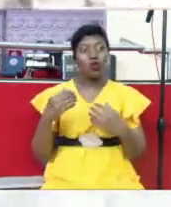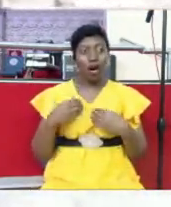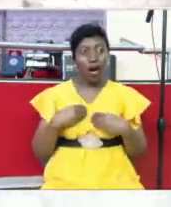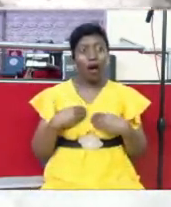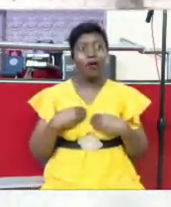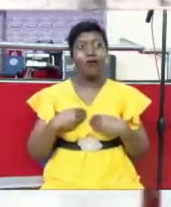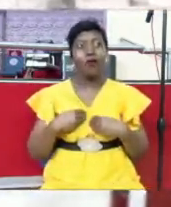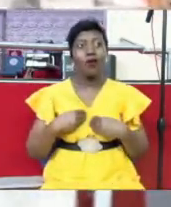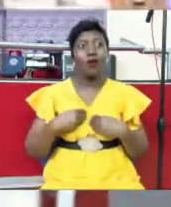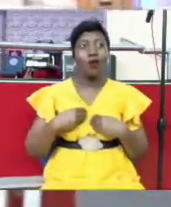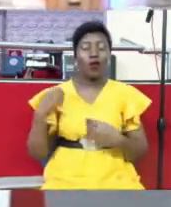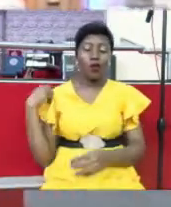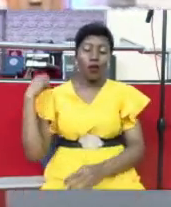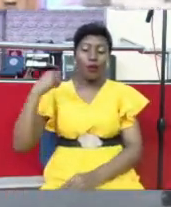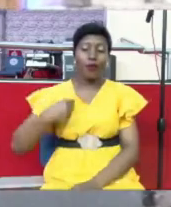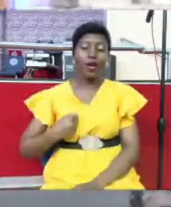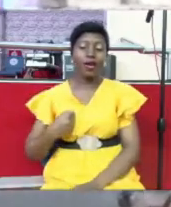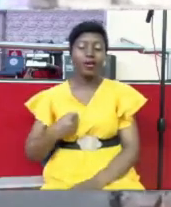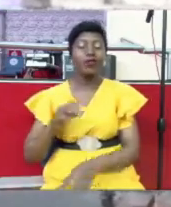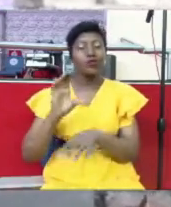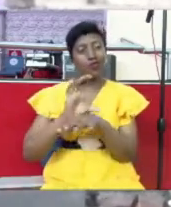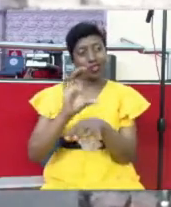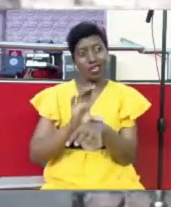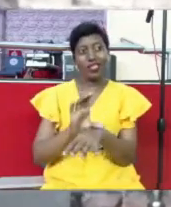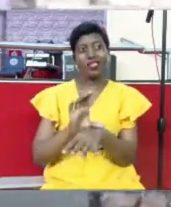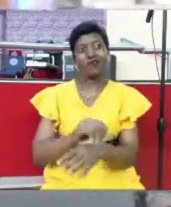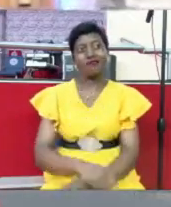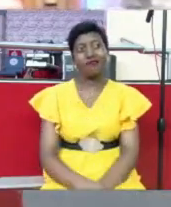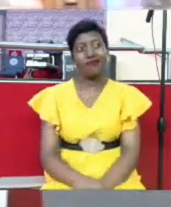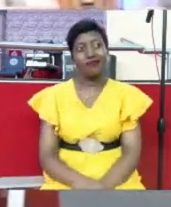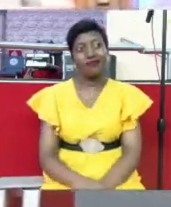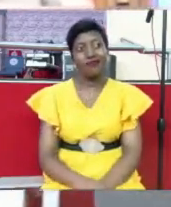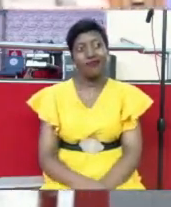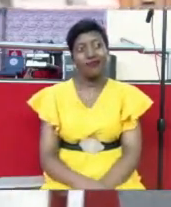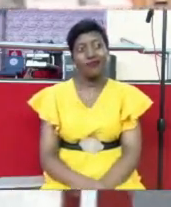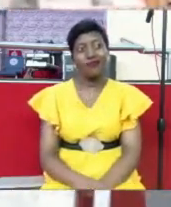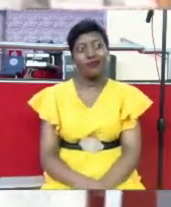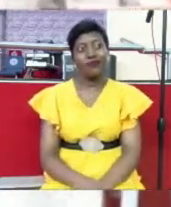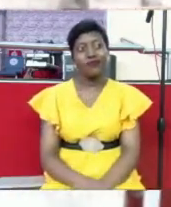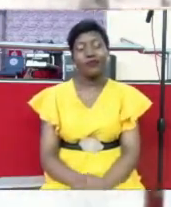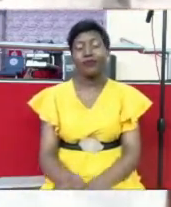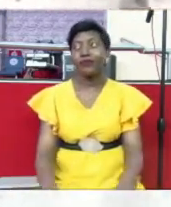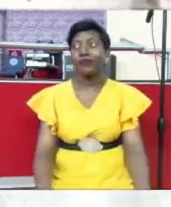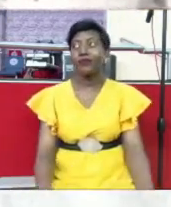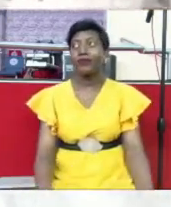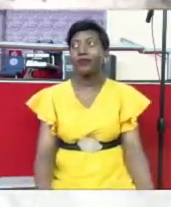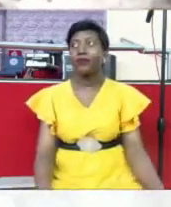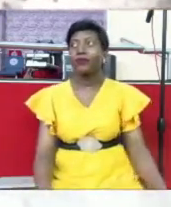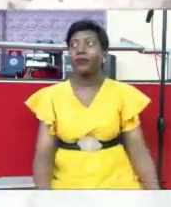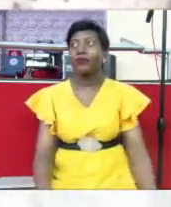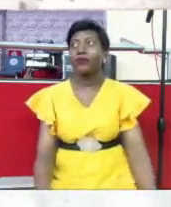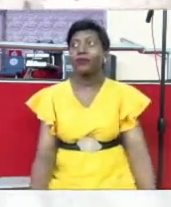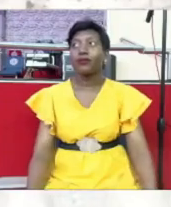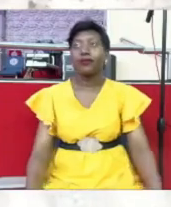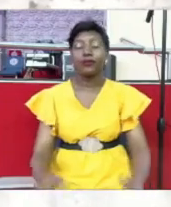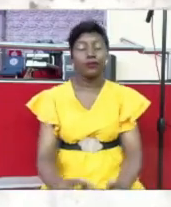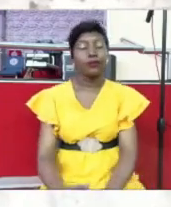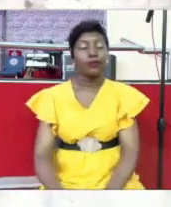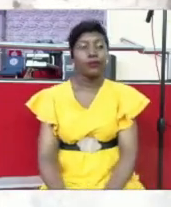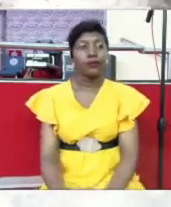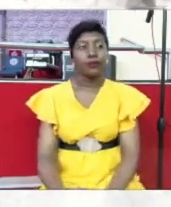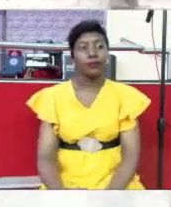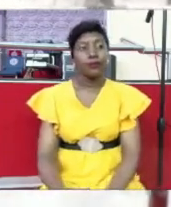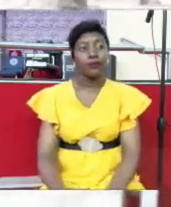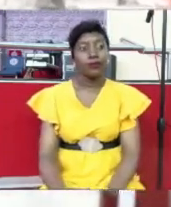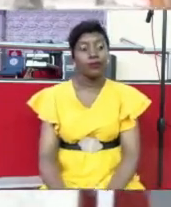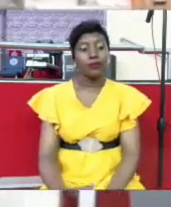church. Hivyo basi atakukubali adui ukuje uabudu Mungu, inue mikono yako, ubebe vitu, ukuje na vitu zingine kwa lakini utawacha